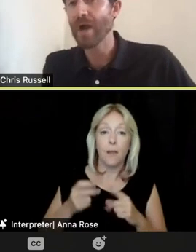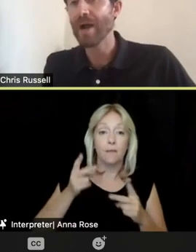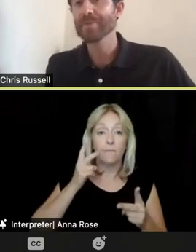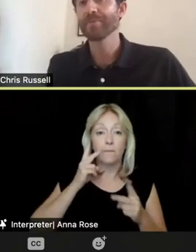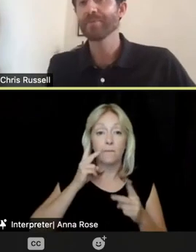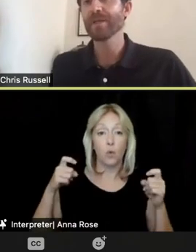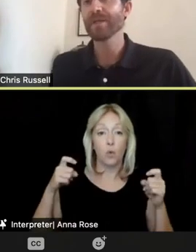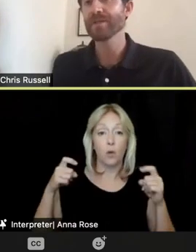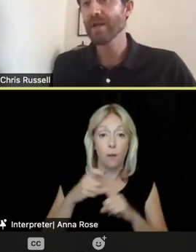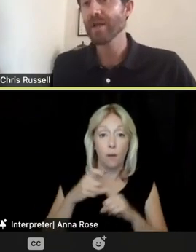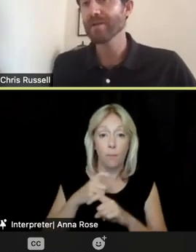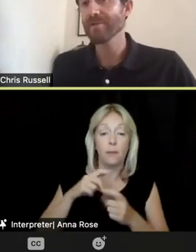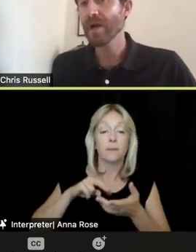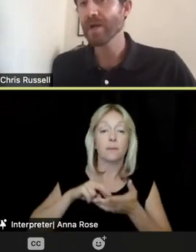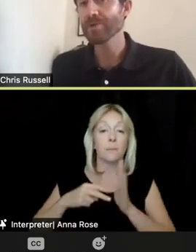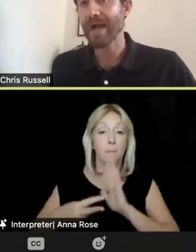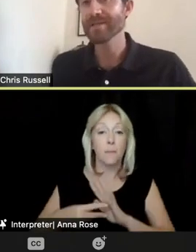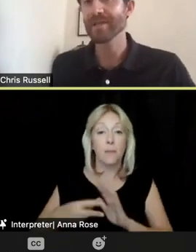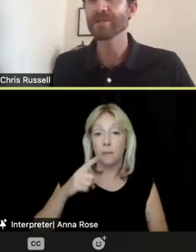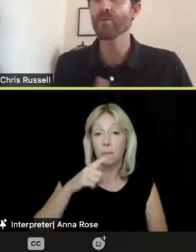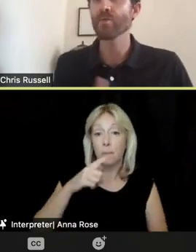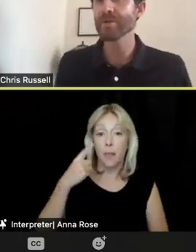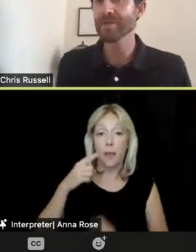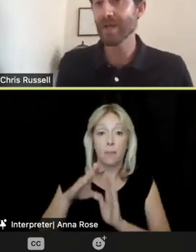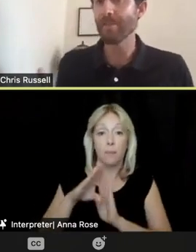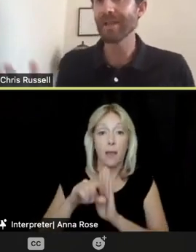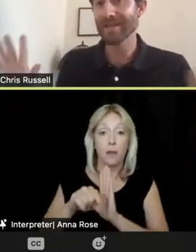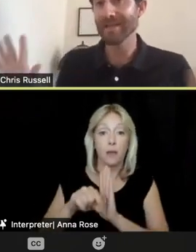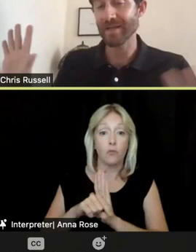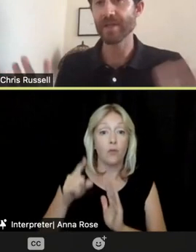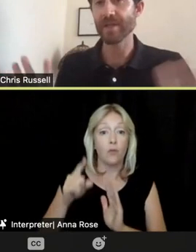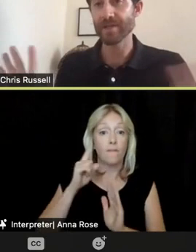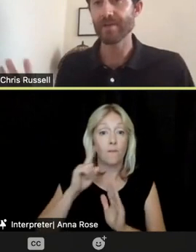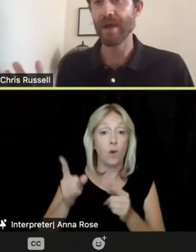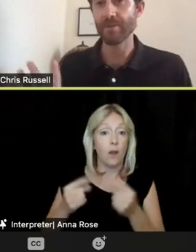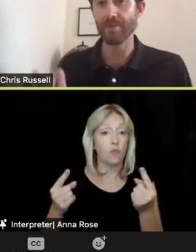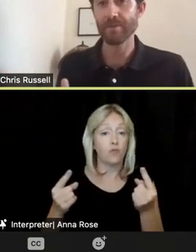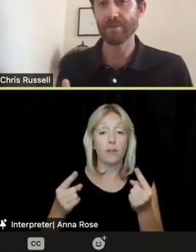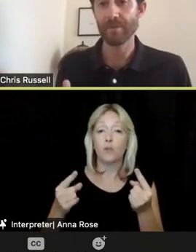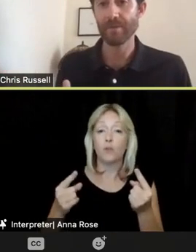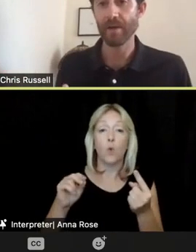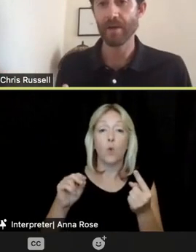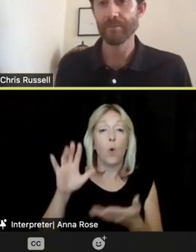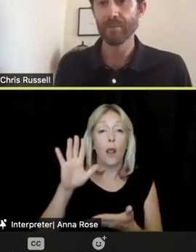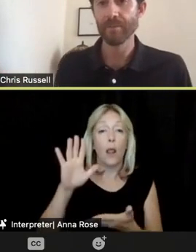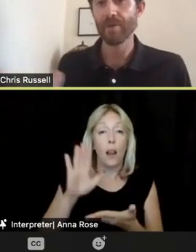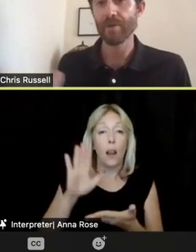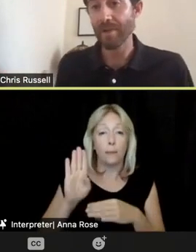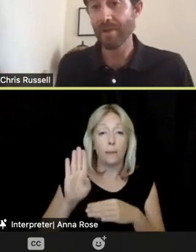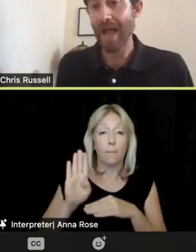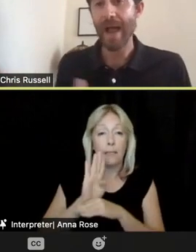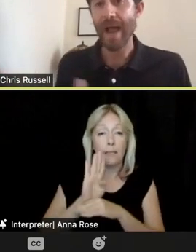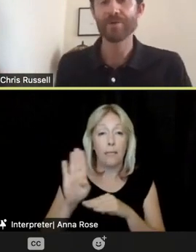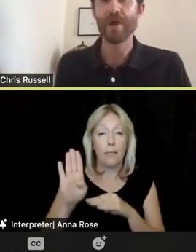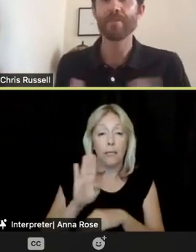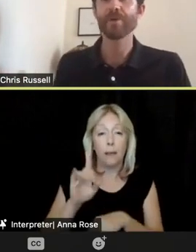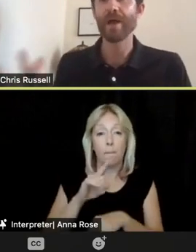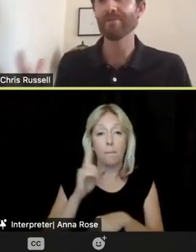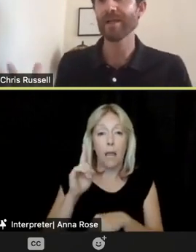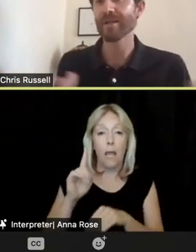black backdrops is not for contrast, it's to reduce the complexity of things around, right? If you're on a